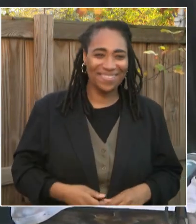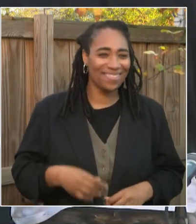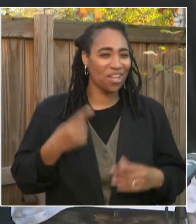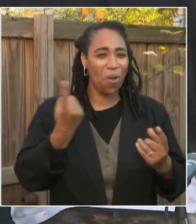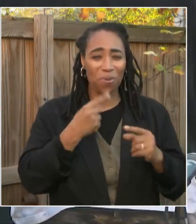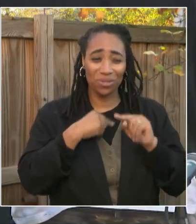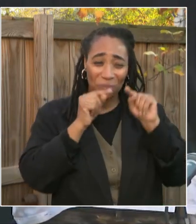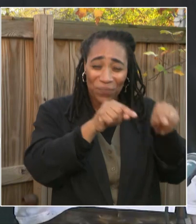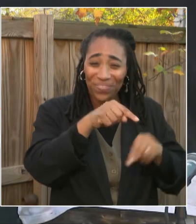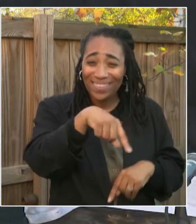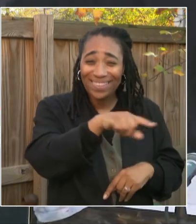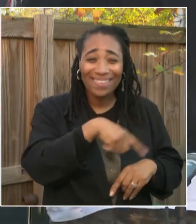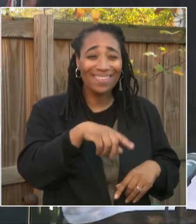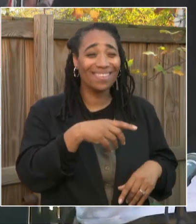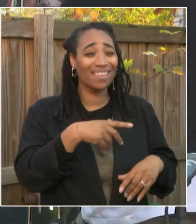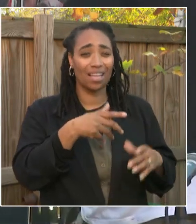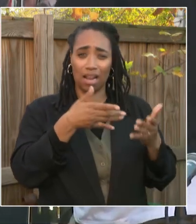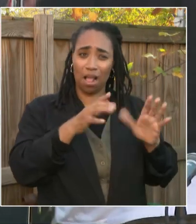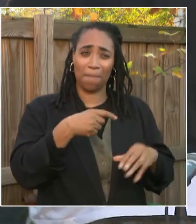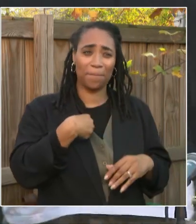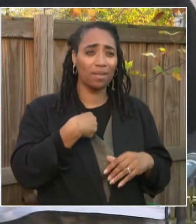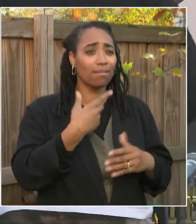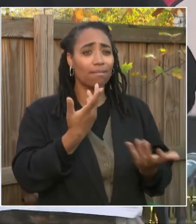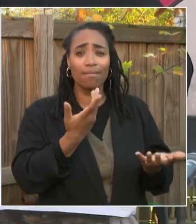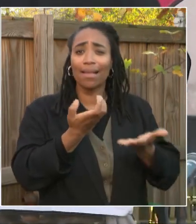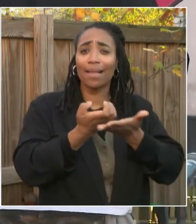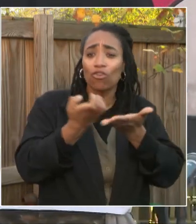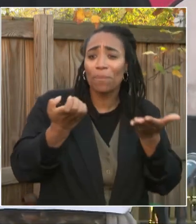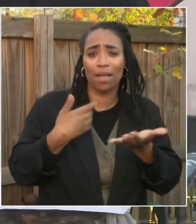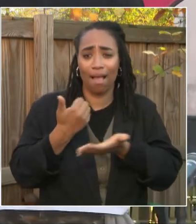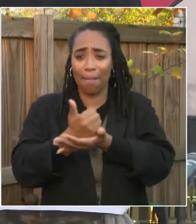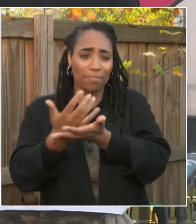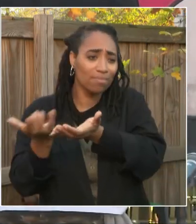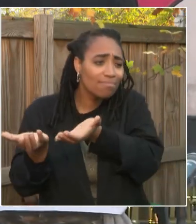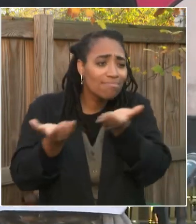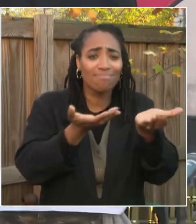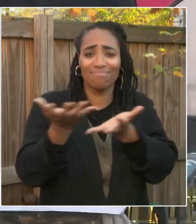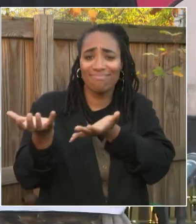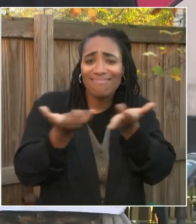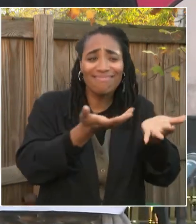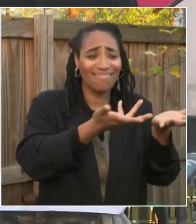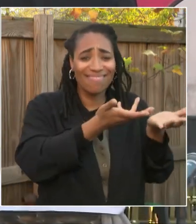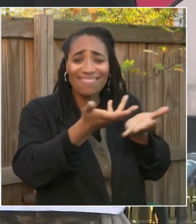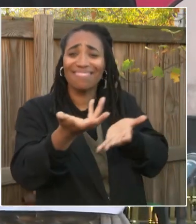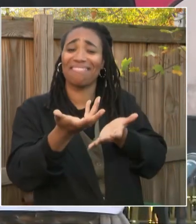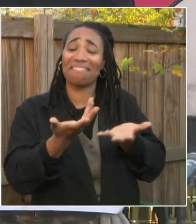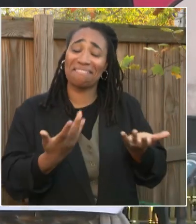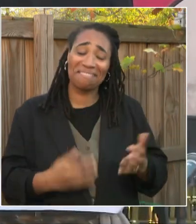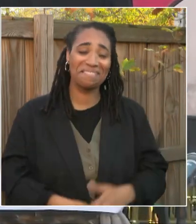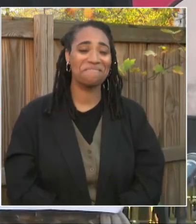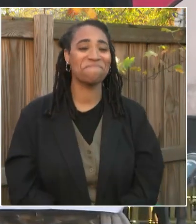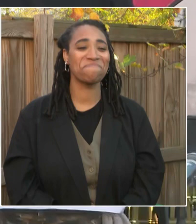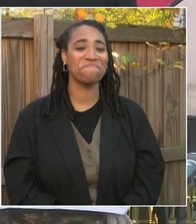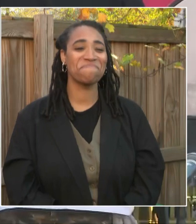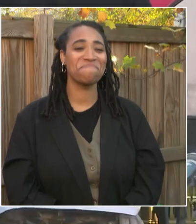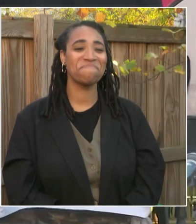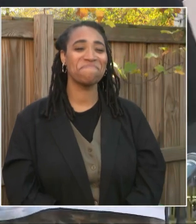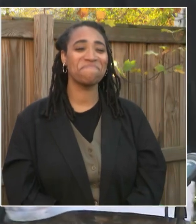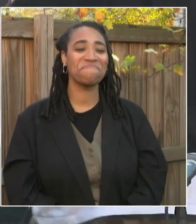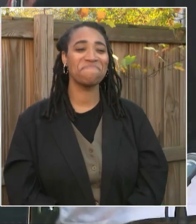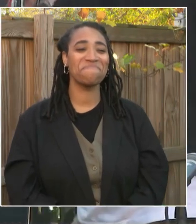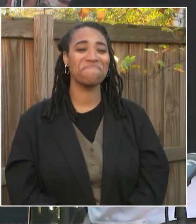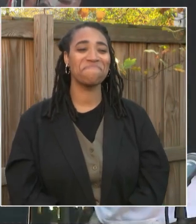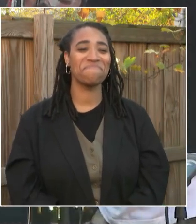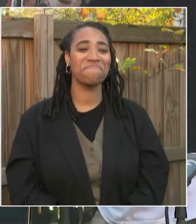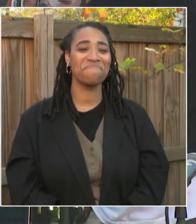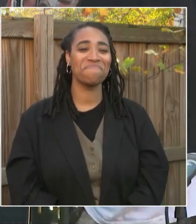the equipment in the black hole, because I used to live on Park Road, 610 Park Road, right behind the black hole. And they used to